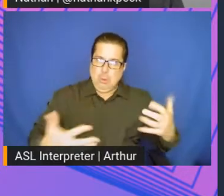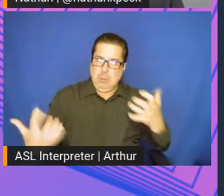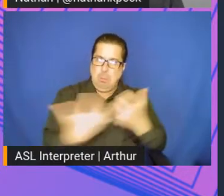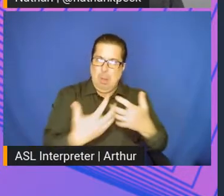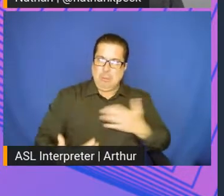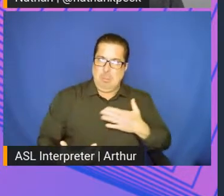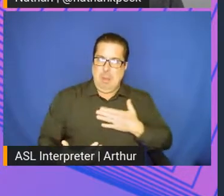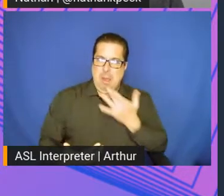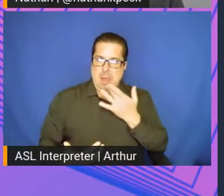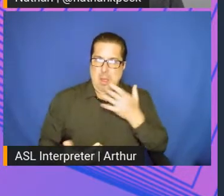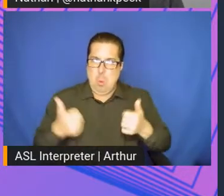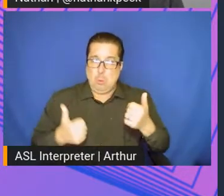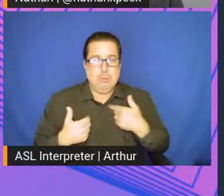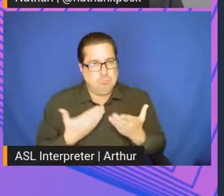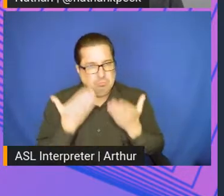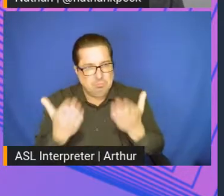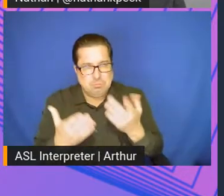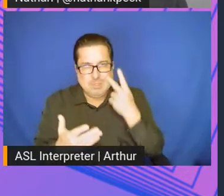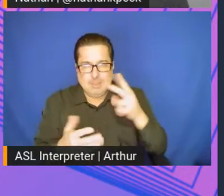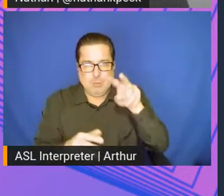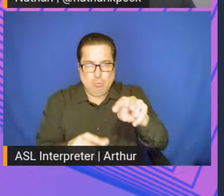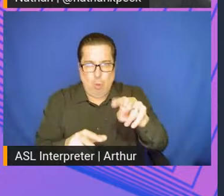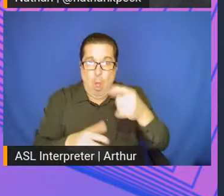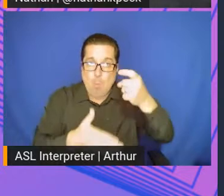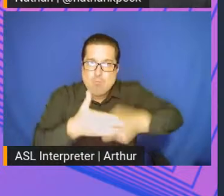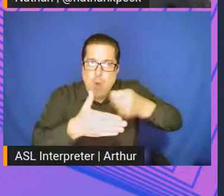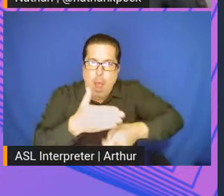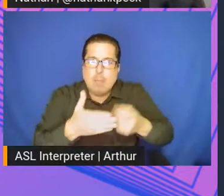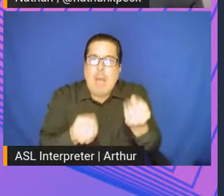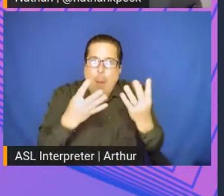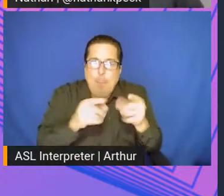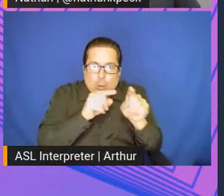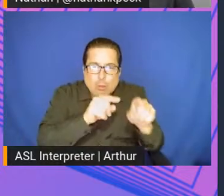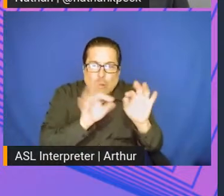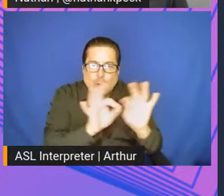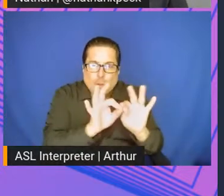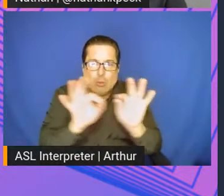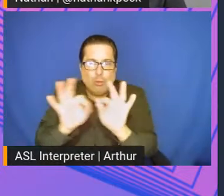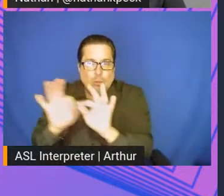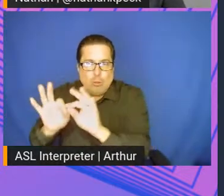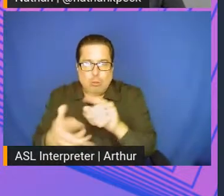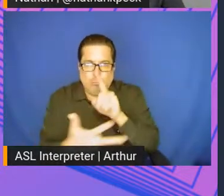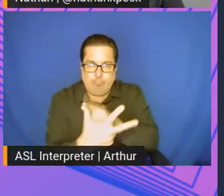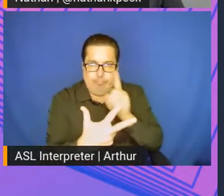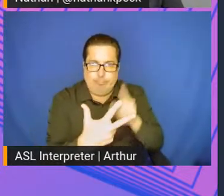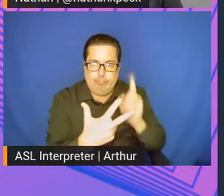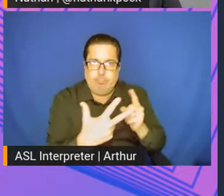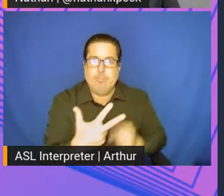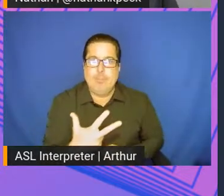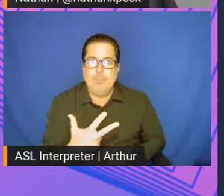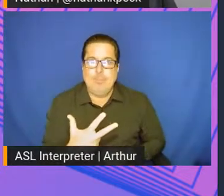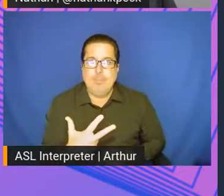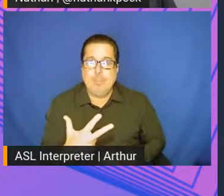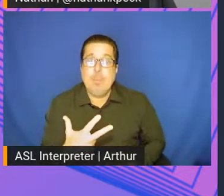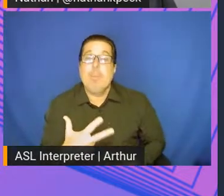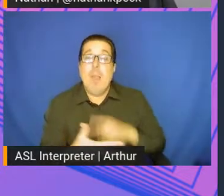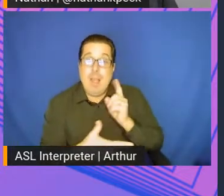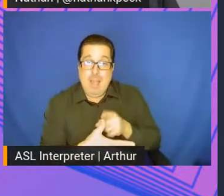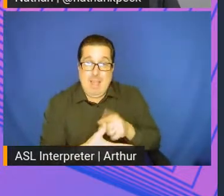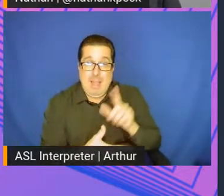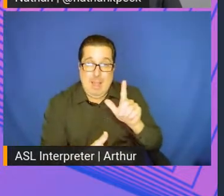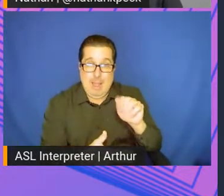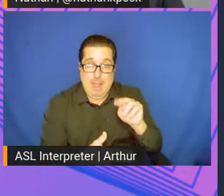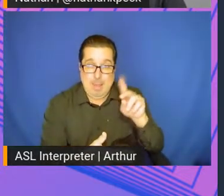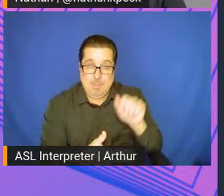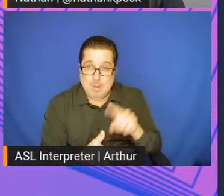different characteristics, starting with pricing. Now, the pricing for Lambda, App Runner, and Fargate